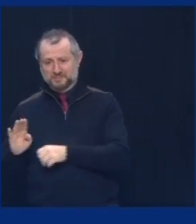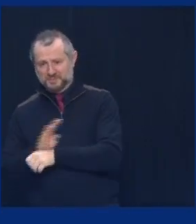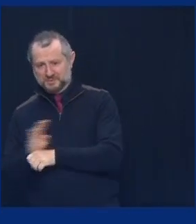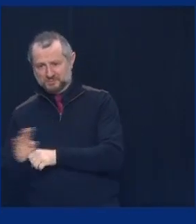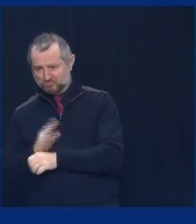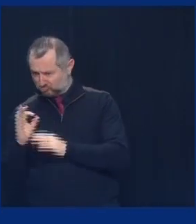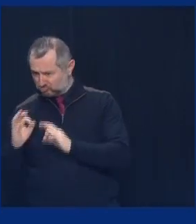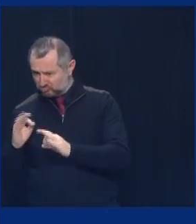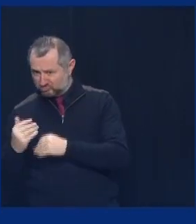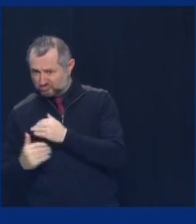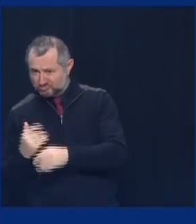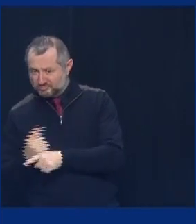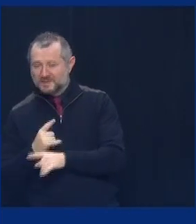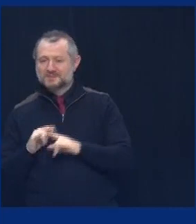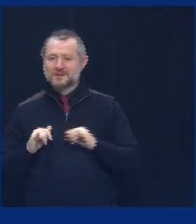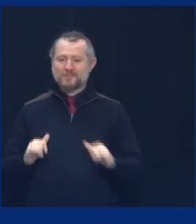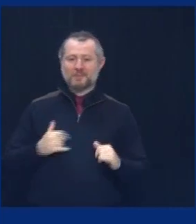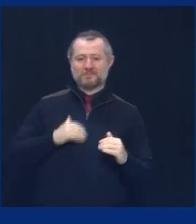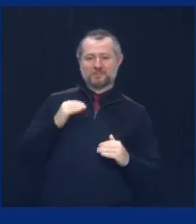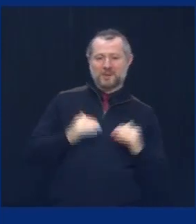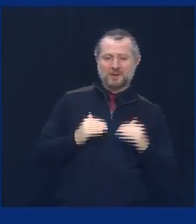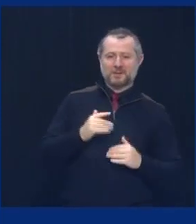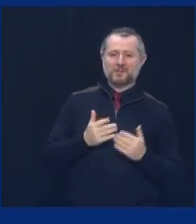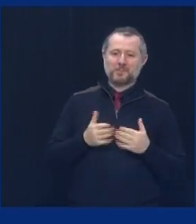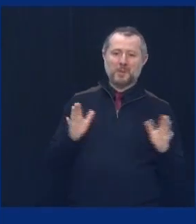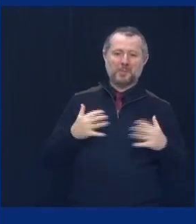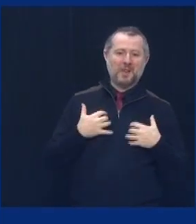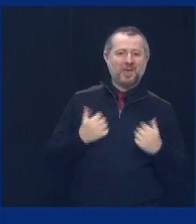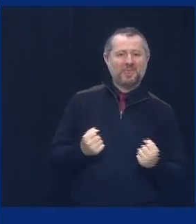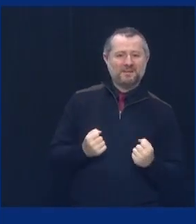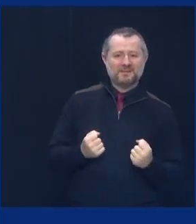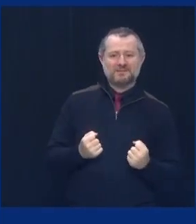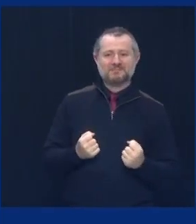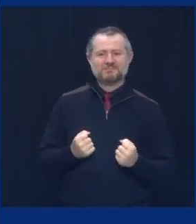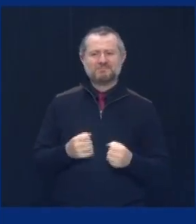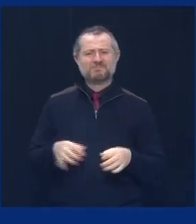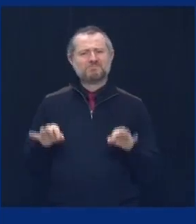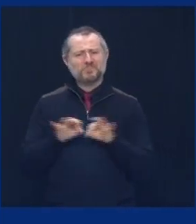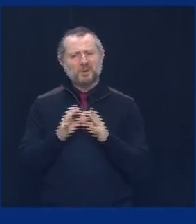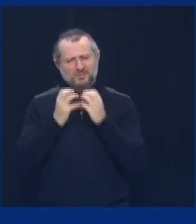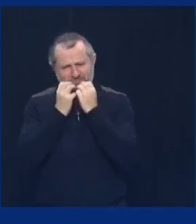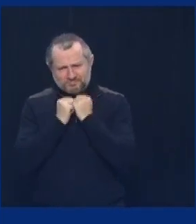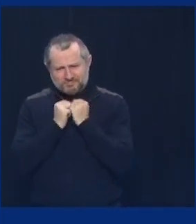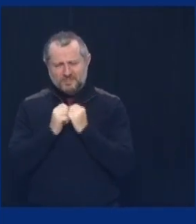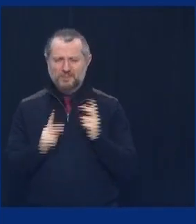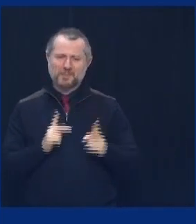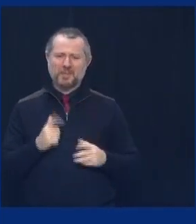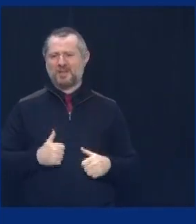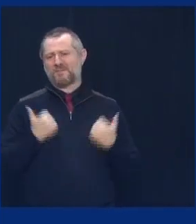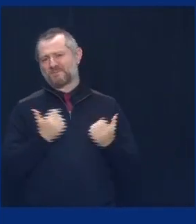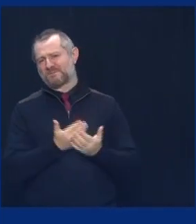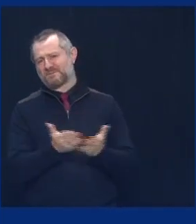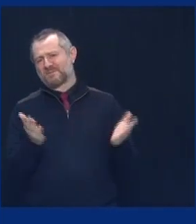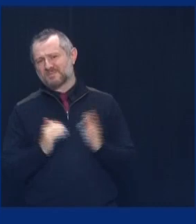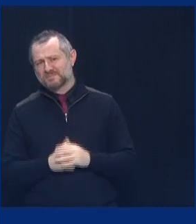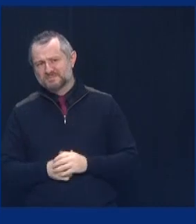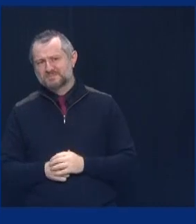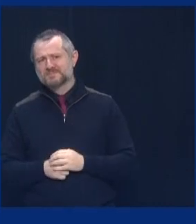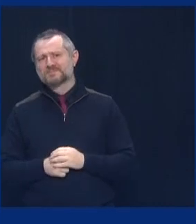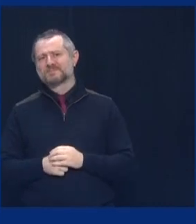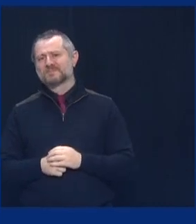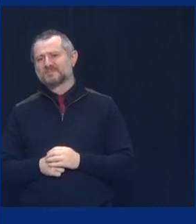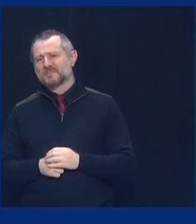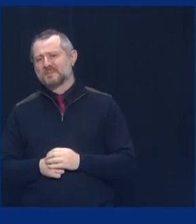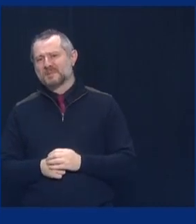can in respecting the public health and the risk. And then the reason